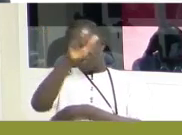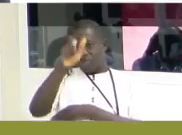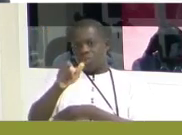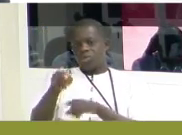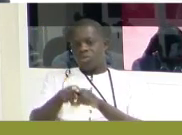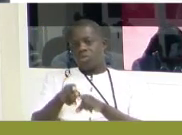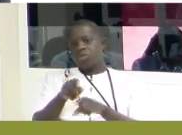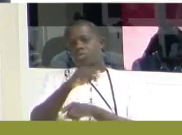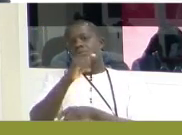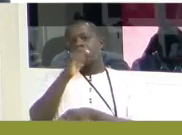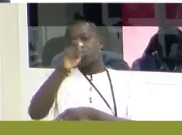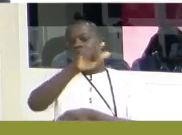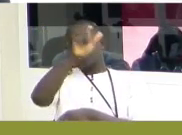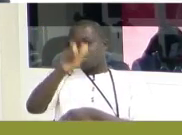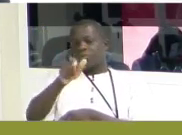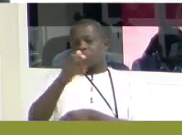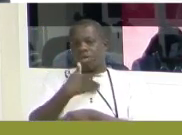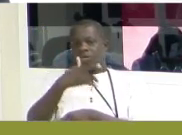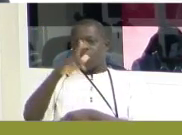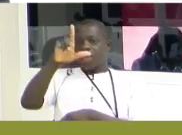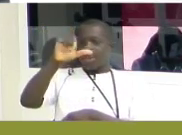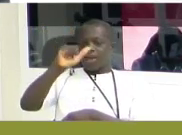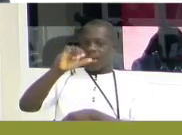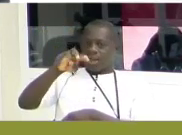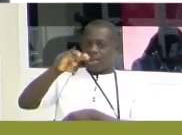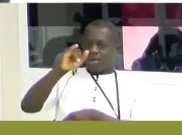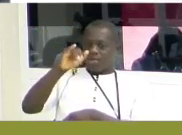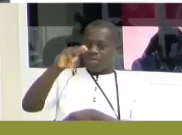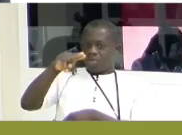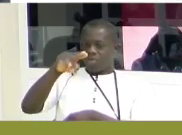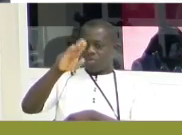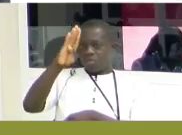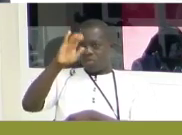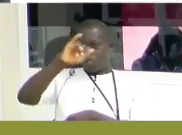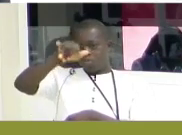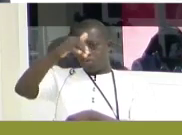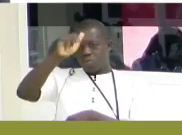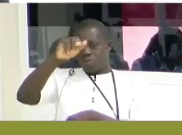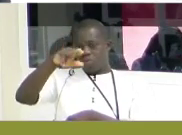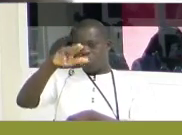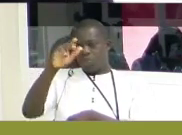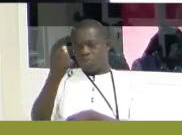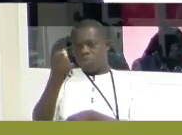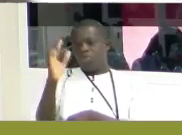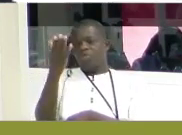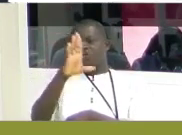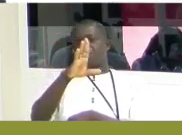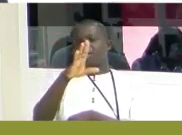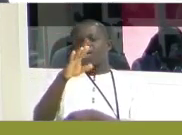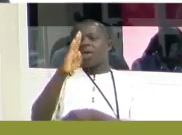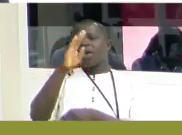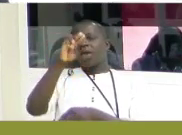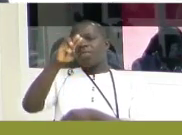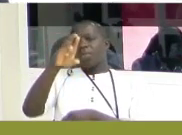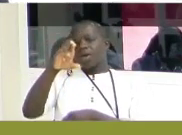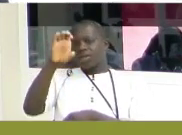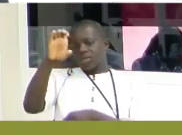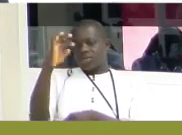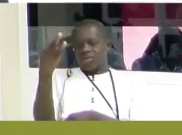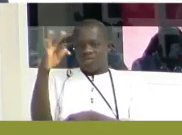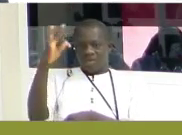have Lamin Bojang from MRC Farafenye. You have Cherno Kamara, Hari Juf,